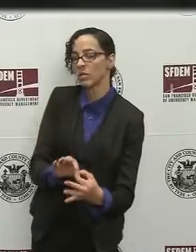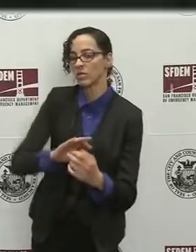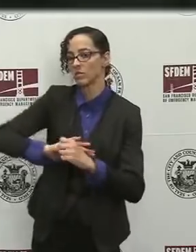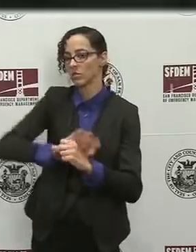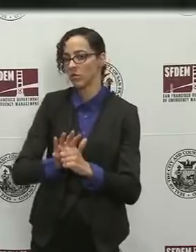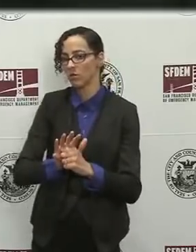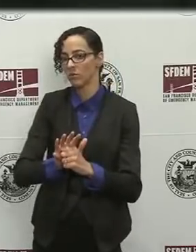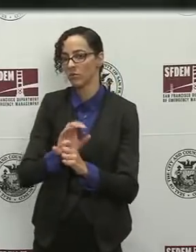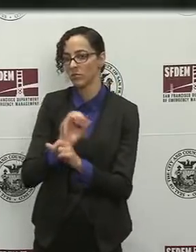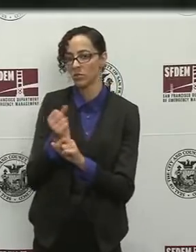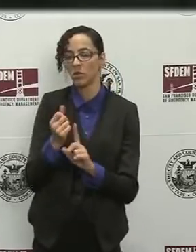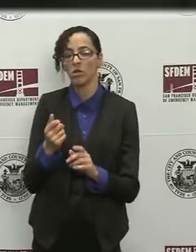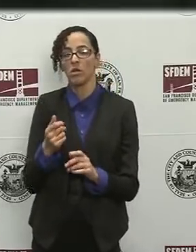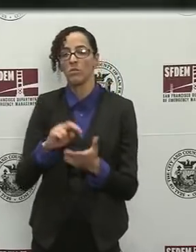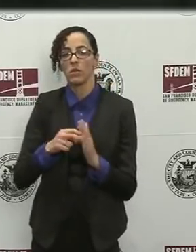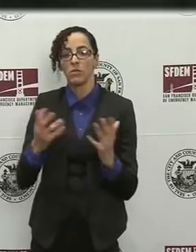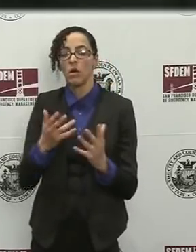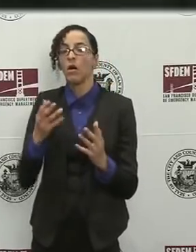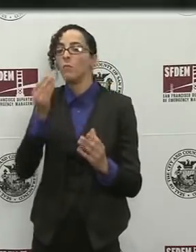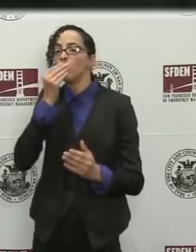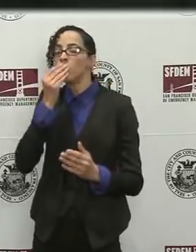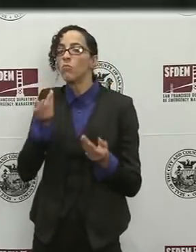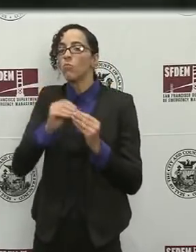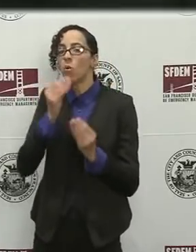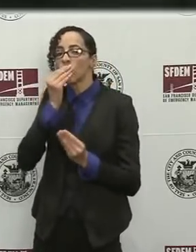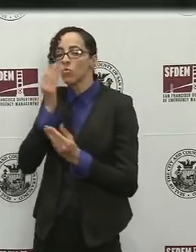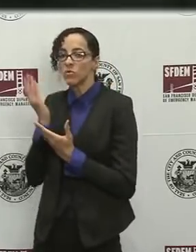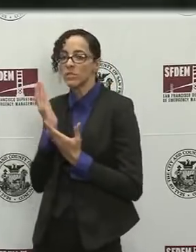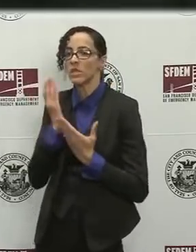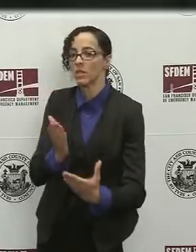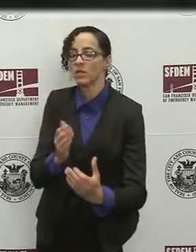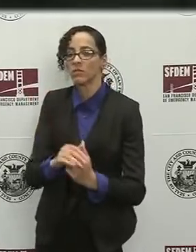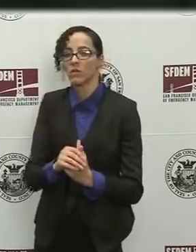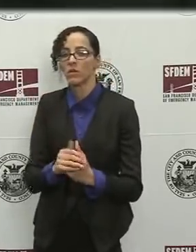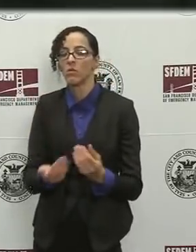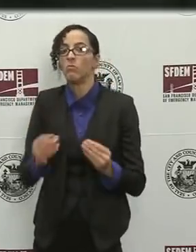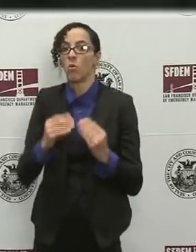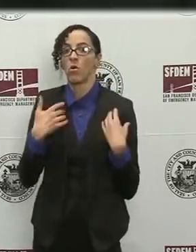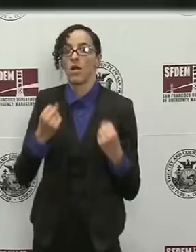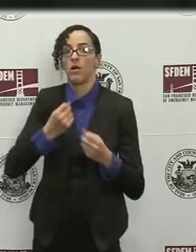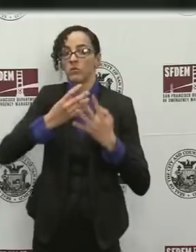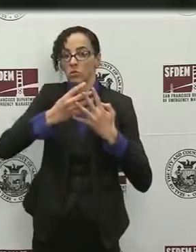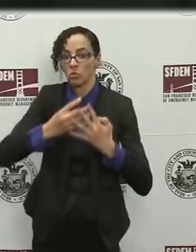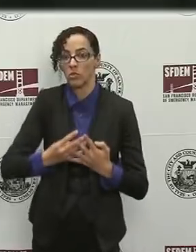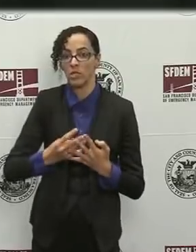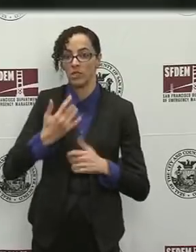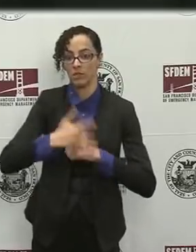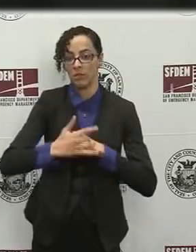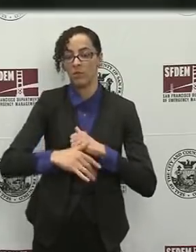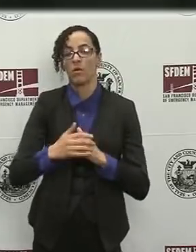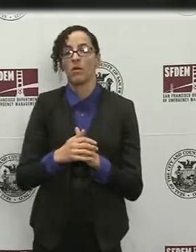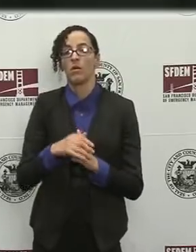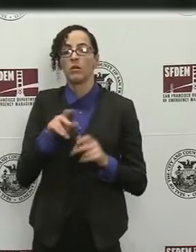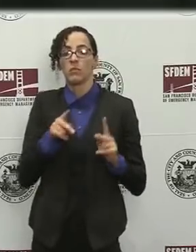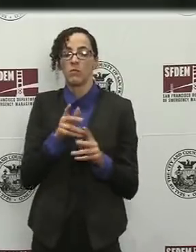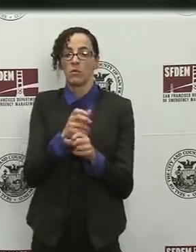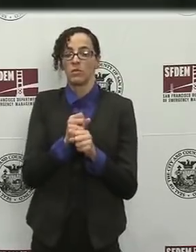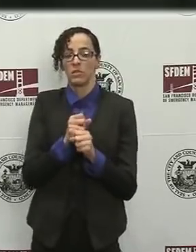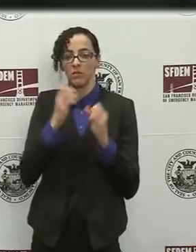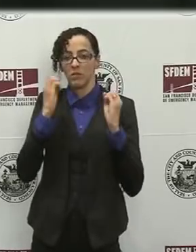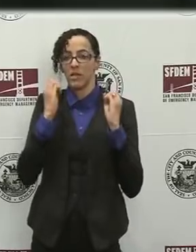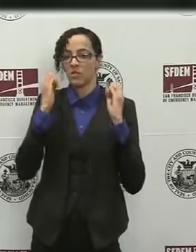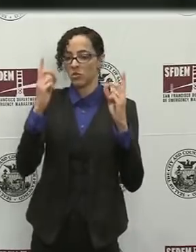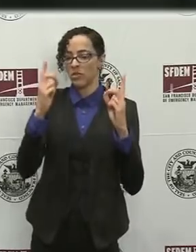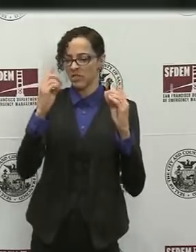So there's more food being delivered on site, there's more health screening available, and people are receiving the education they need